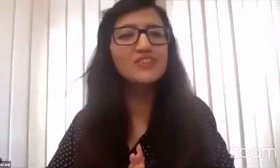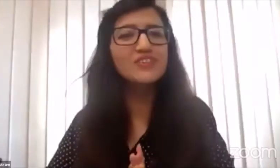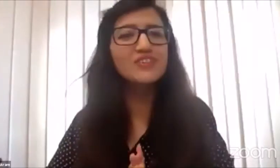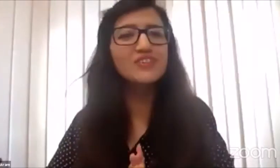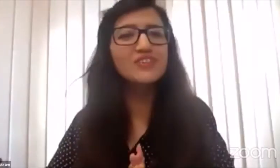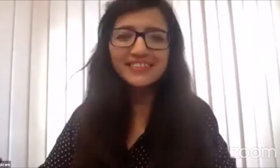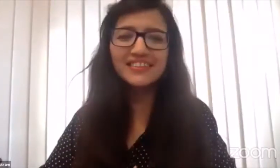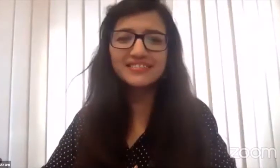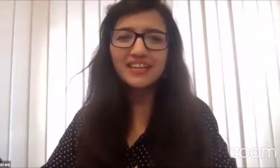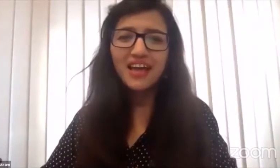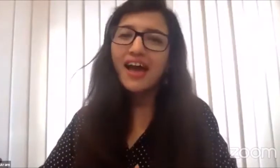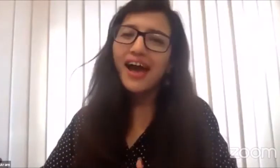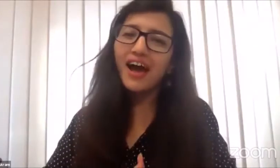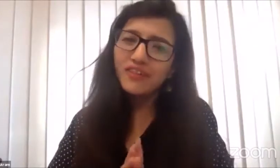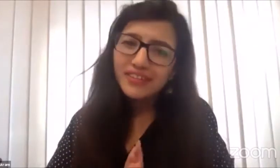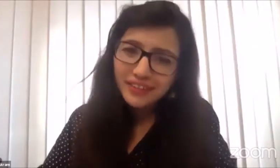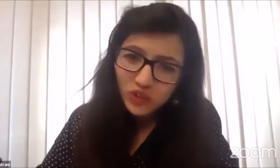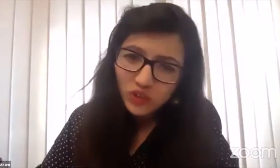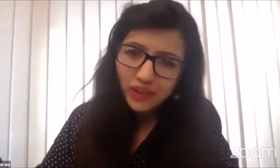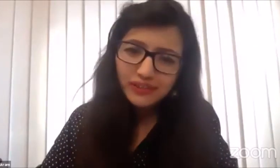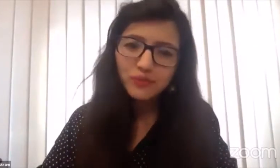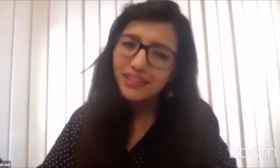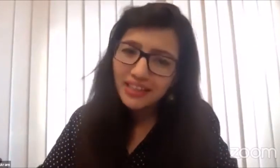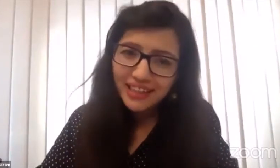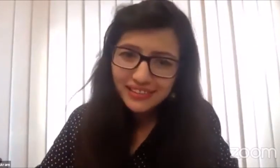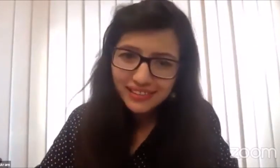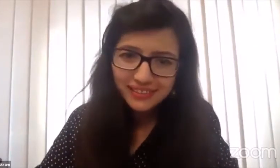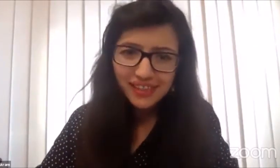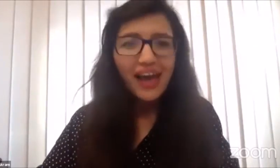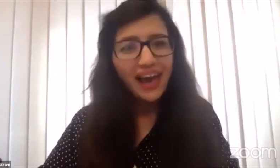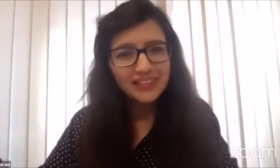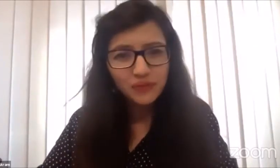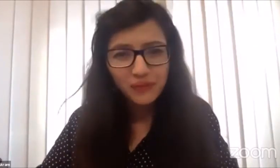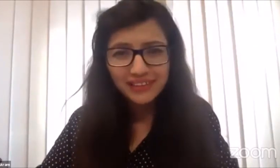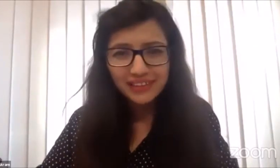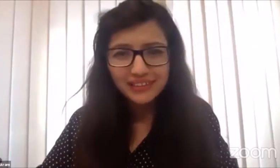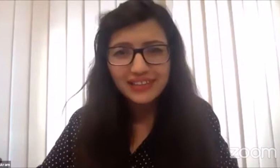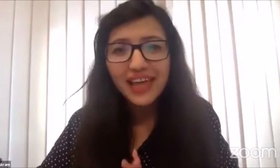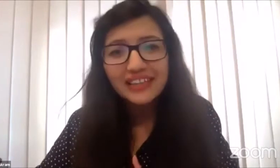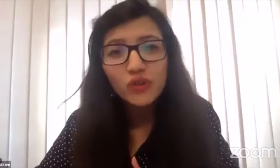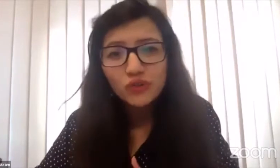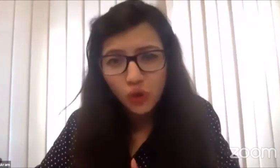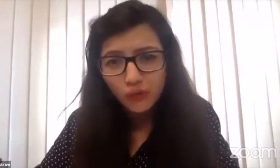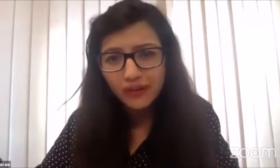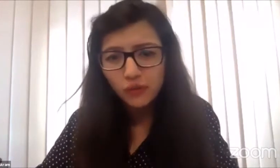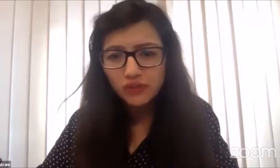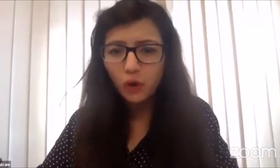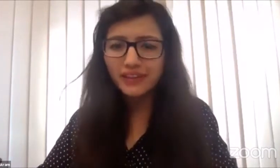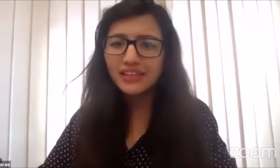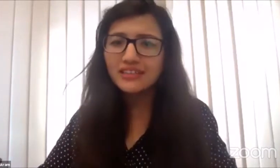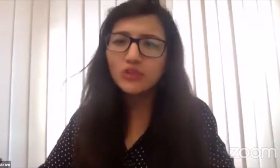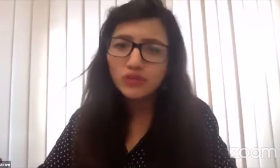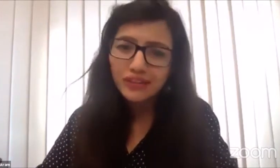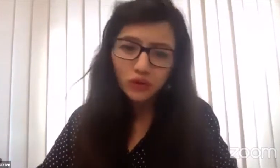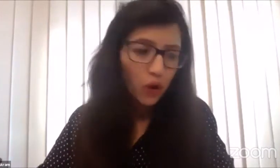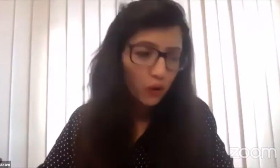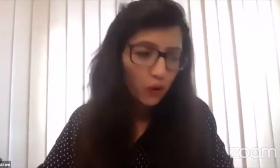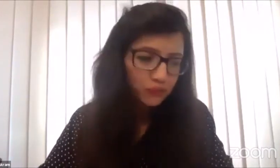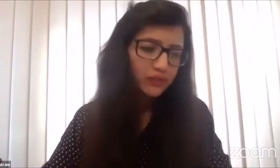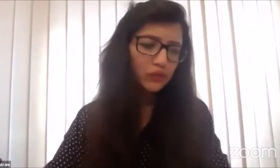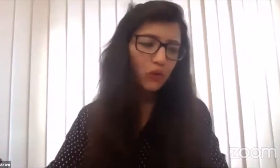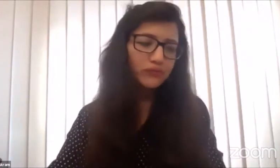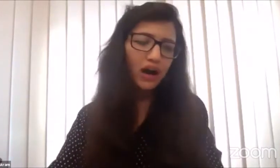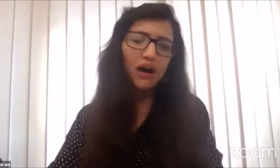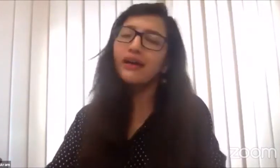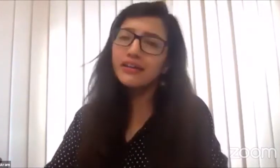participants, all the listeners, our distinguished panelists and the speakers. And thank you so much for joining the today's